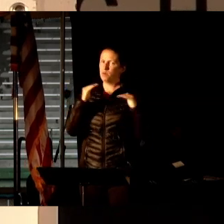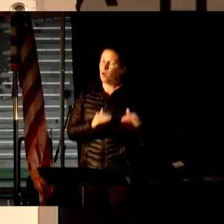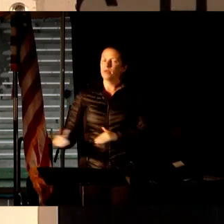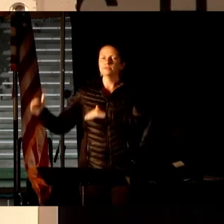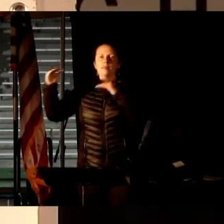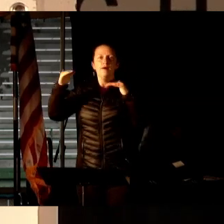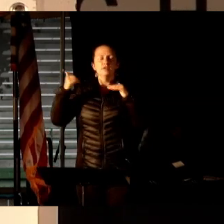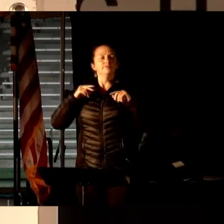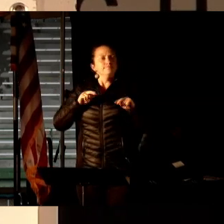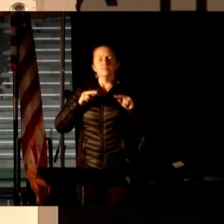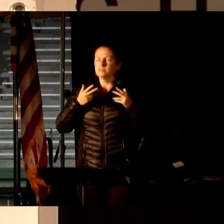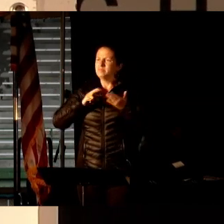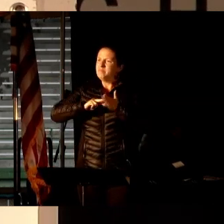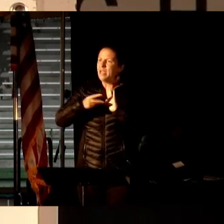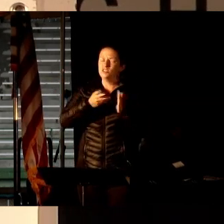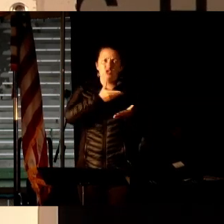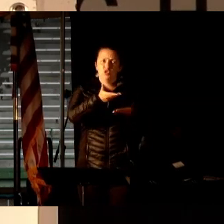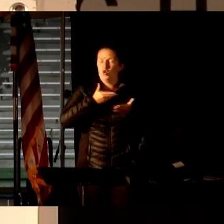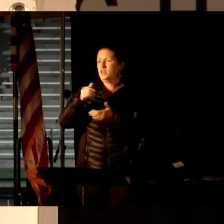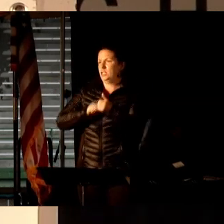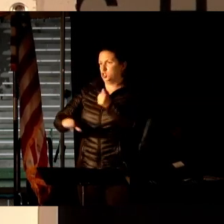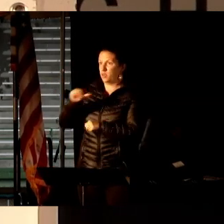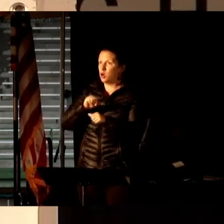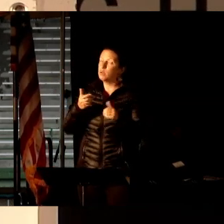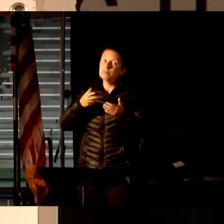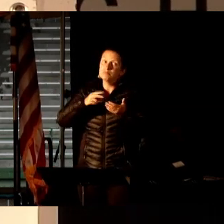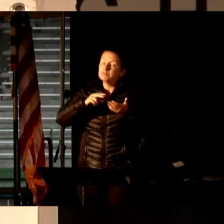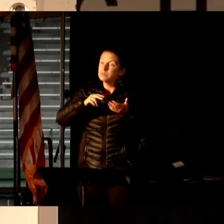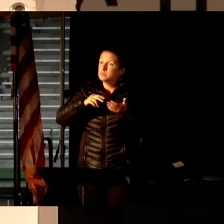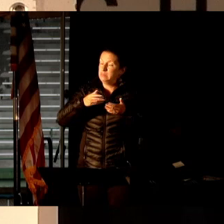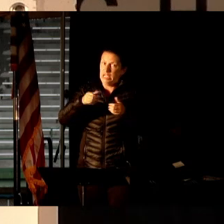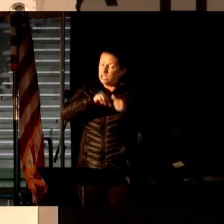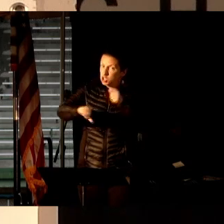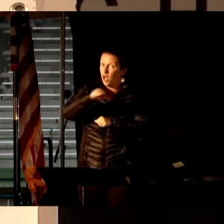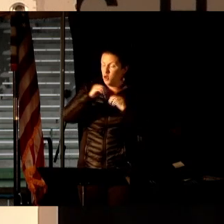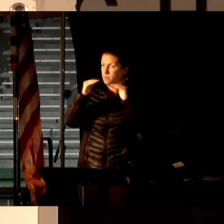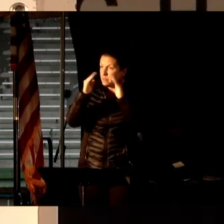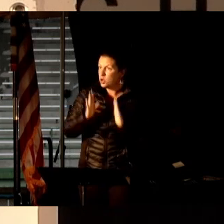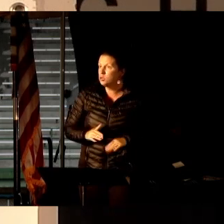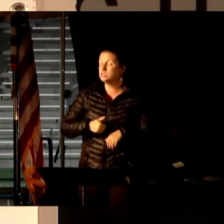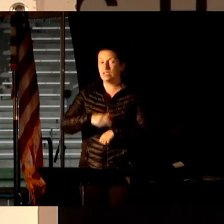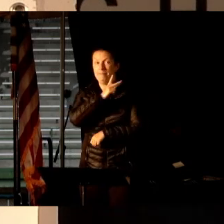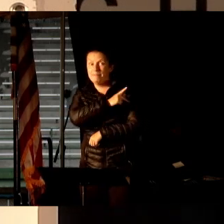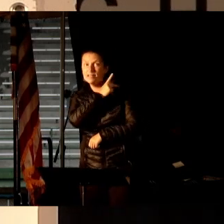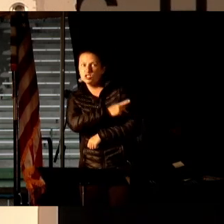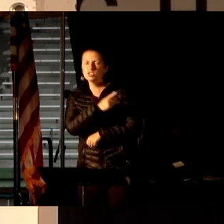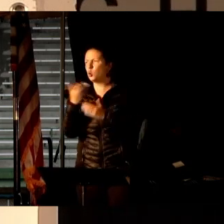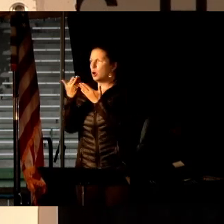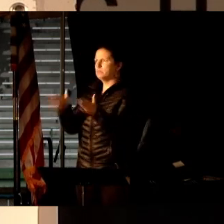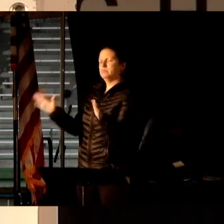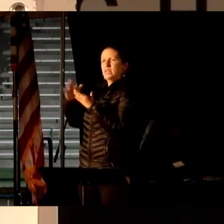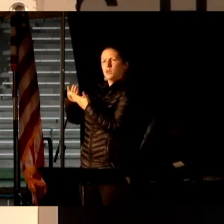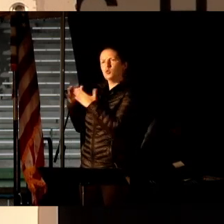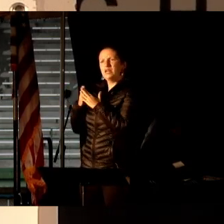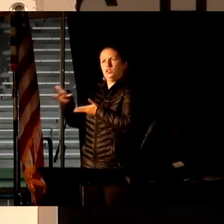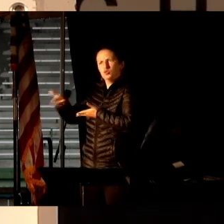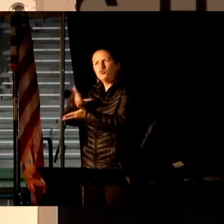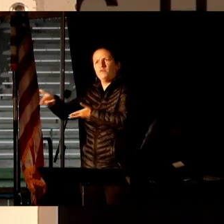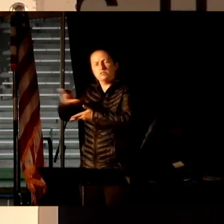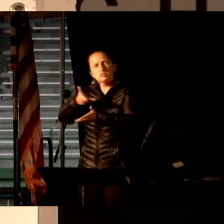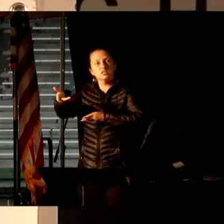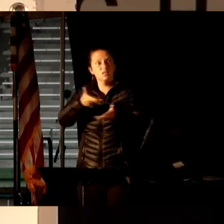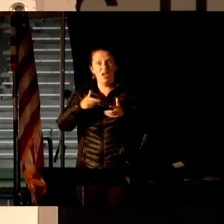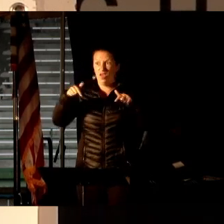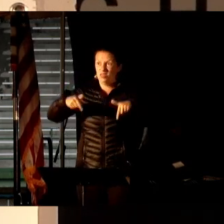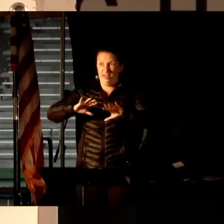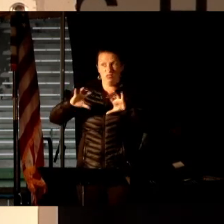to others, whether that is to your peers, your patients, or the greater community. Throughout this year, this group devoted thousands